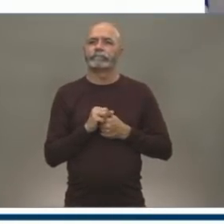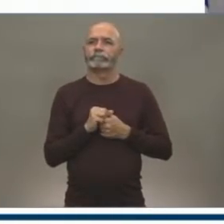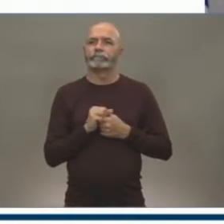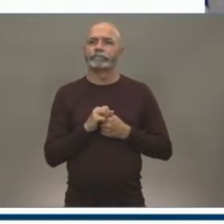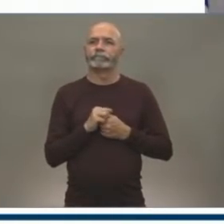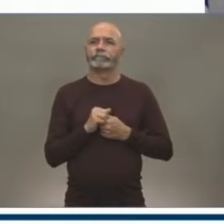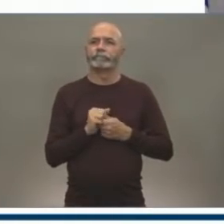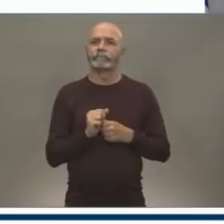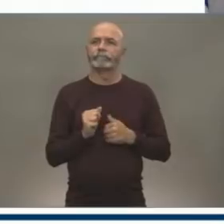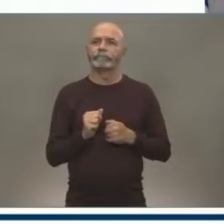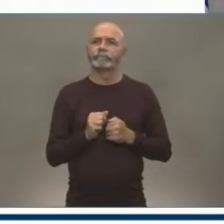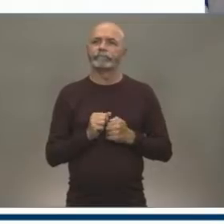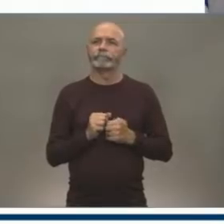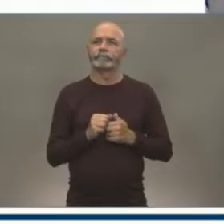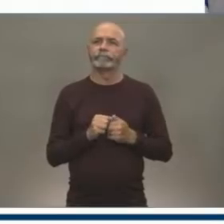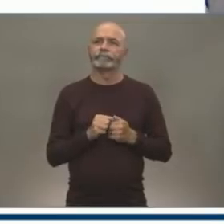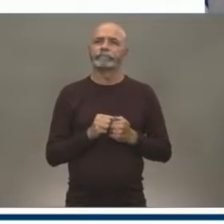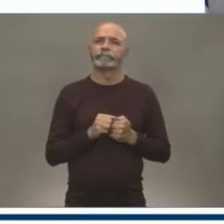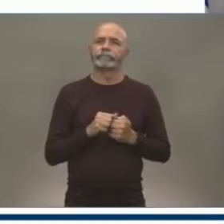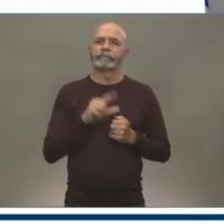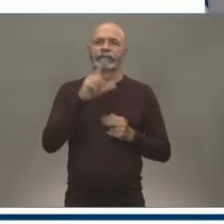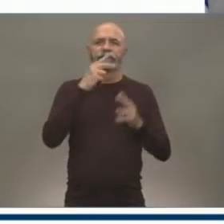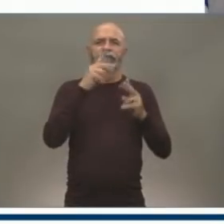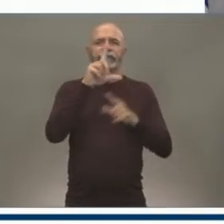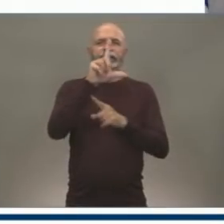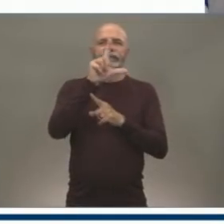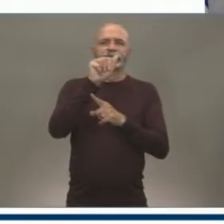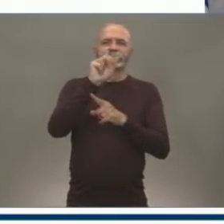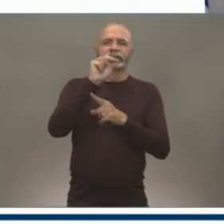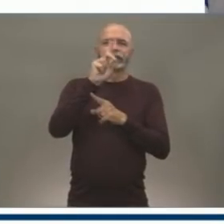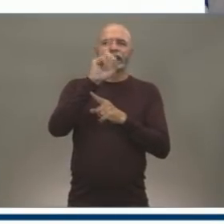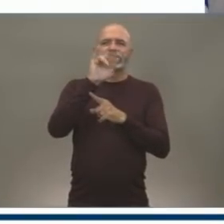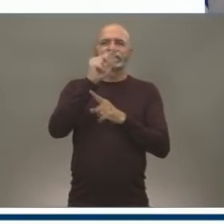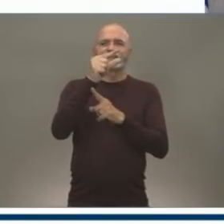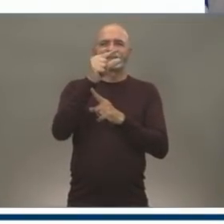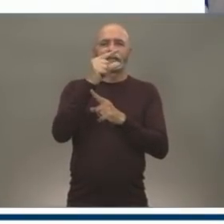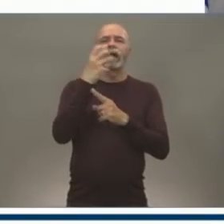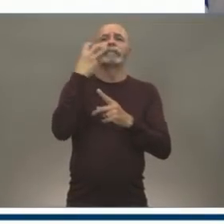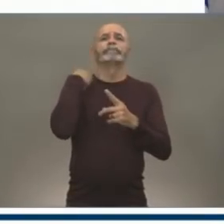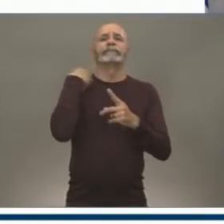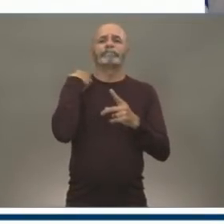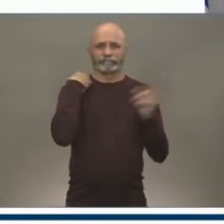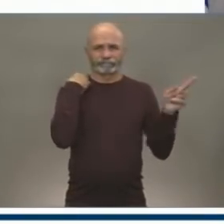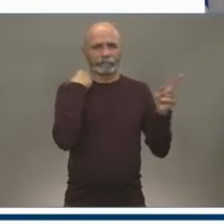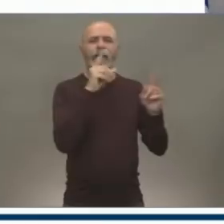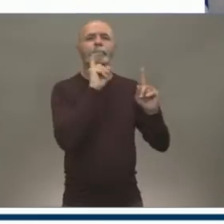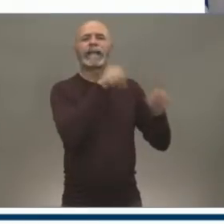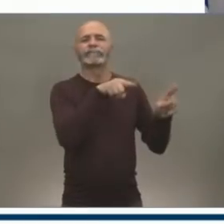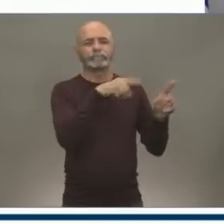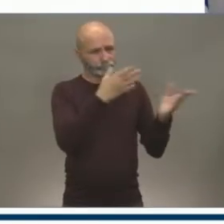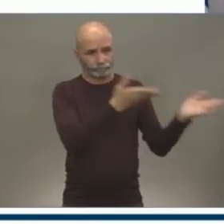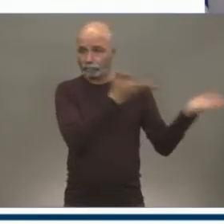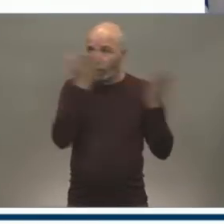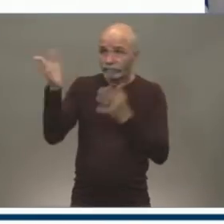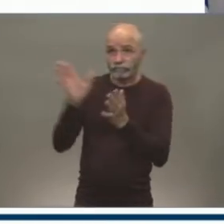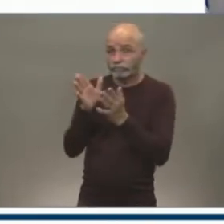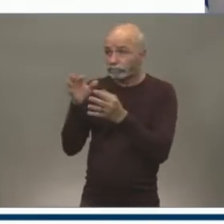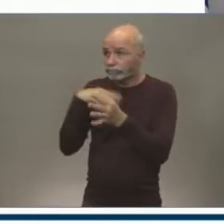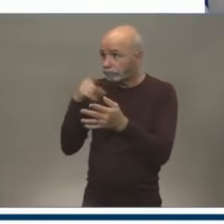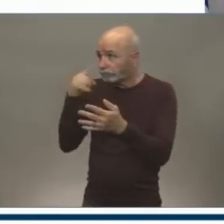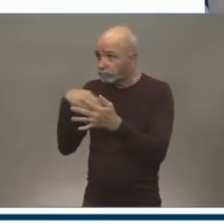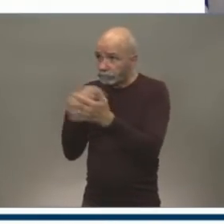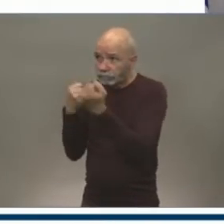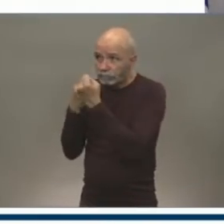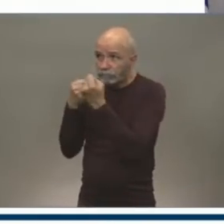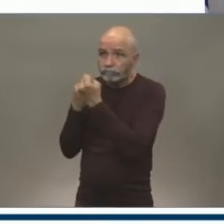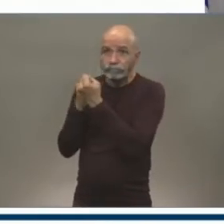I think all Atlantic premiers did, offering support. But it will be led by public health with the